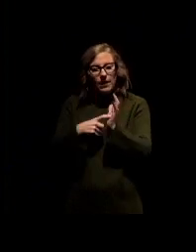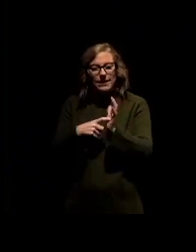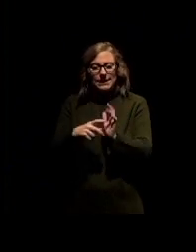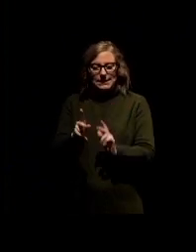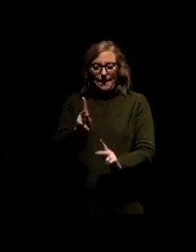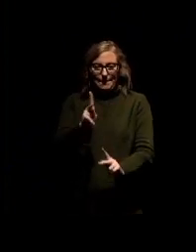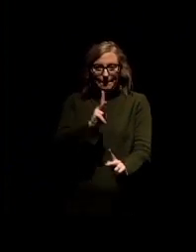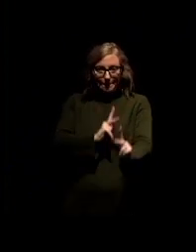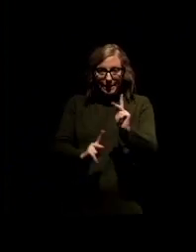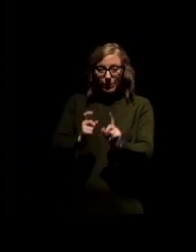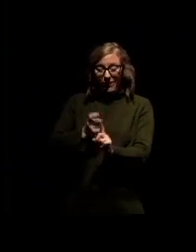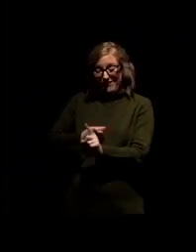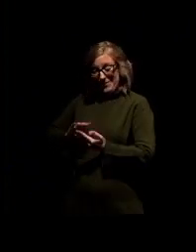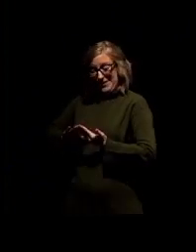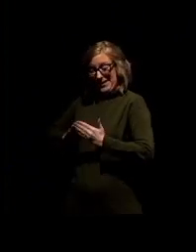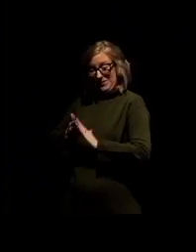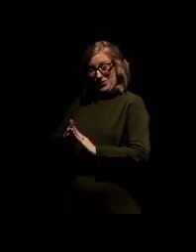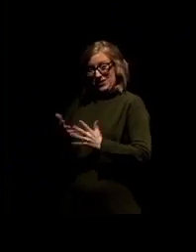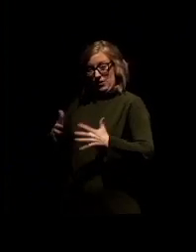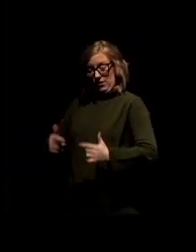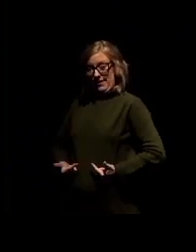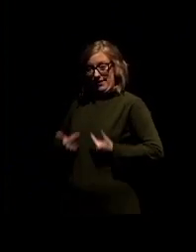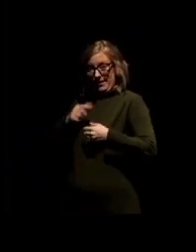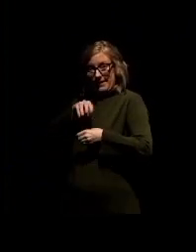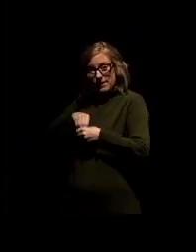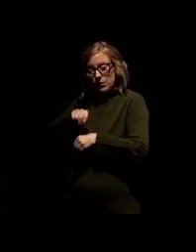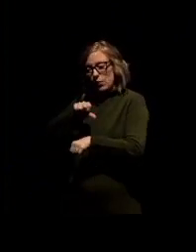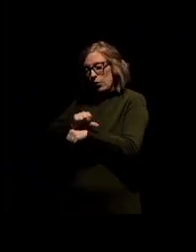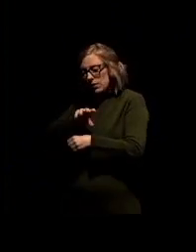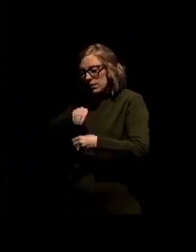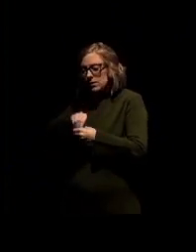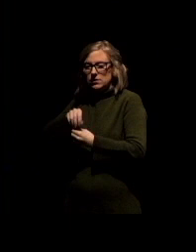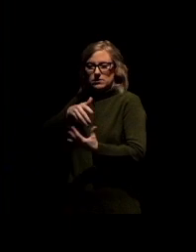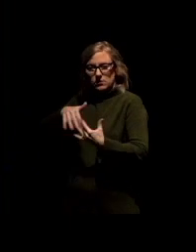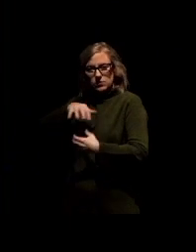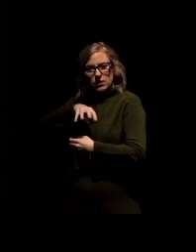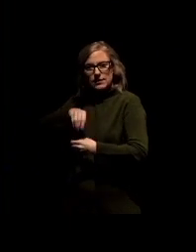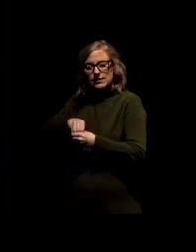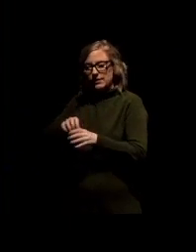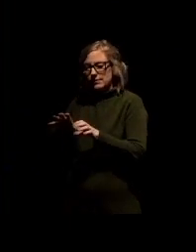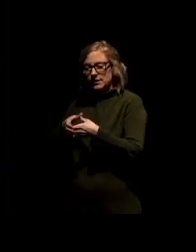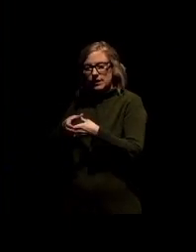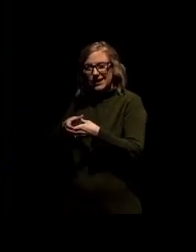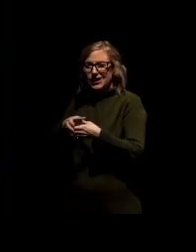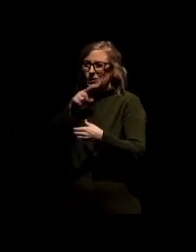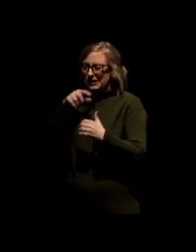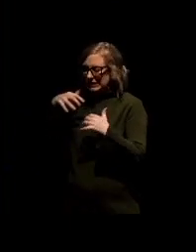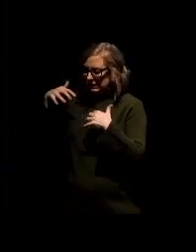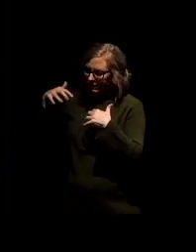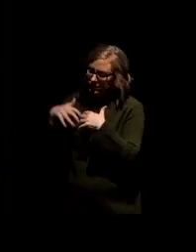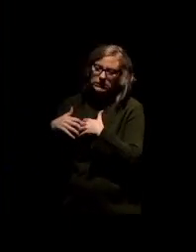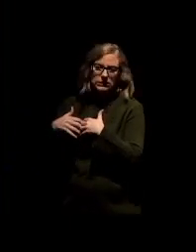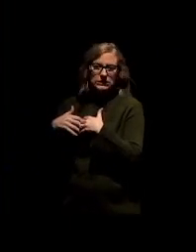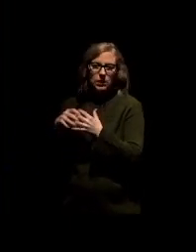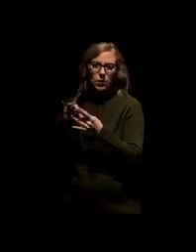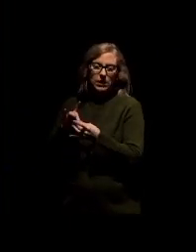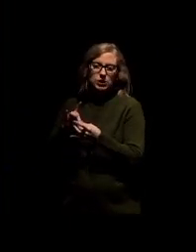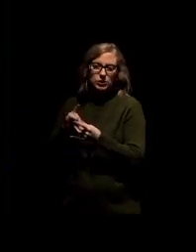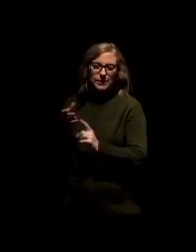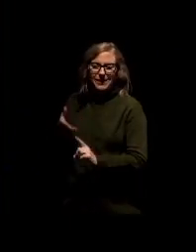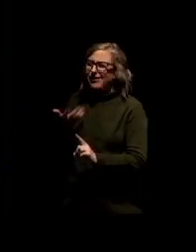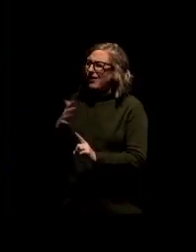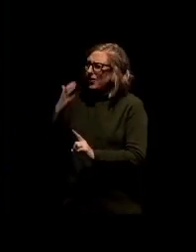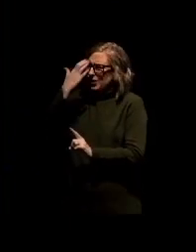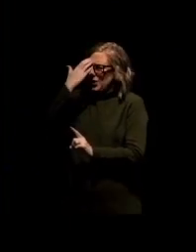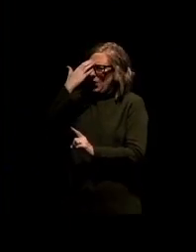from the communities that they live in and that they work in and they socialize in and they have deeply embedded relationships in, they